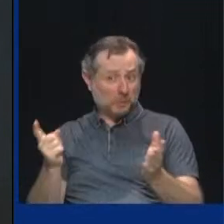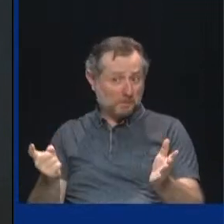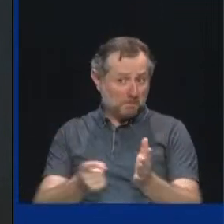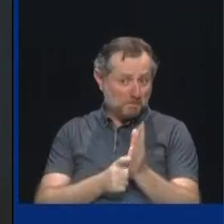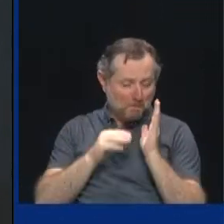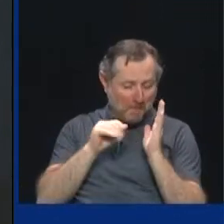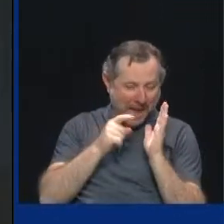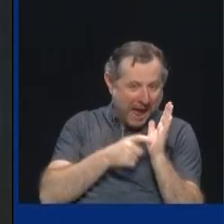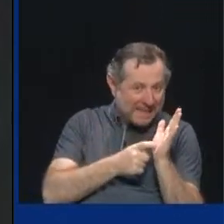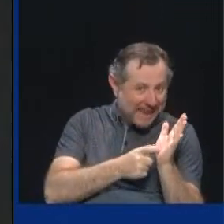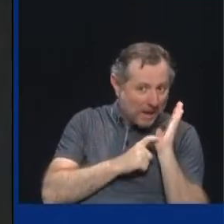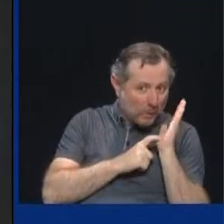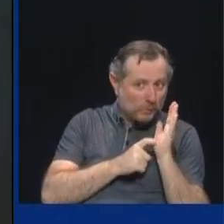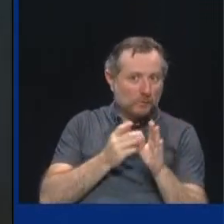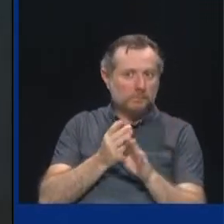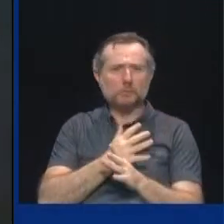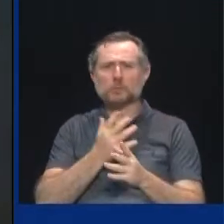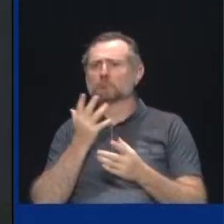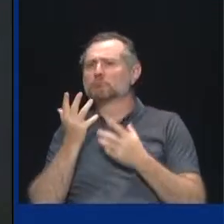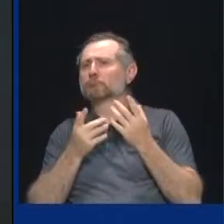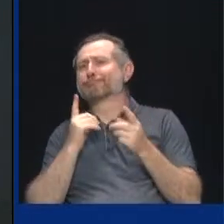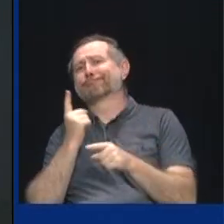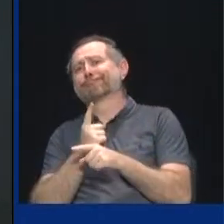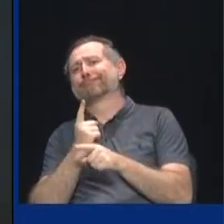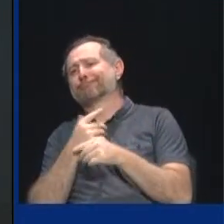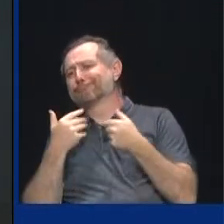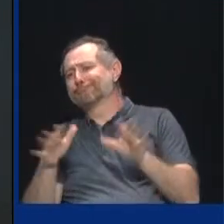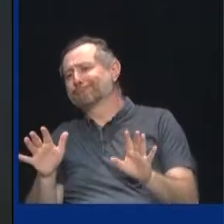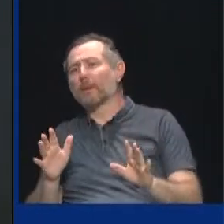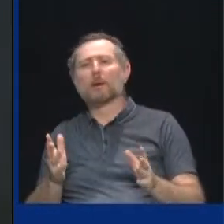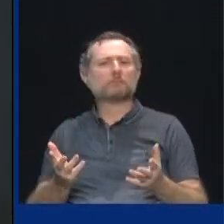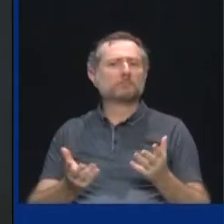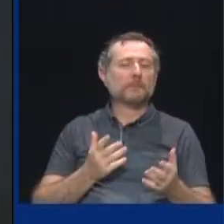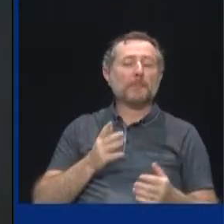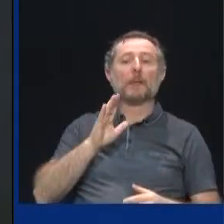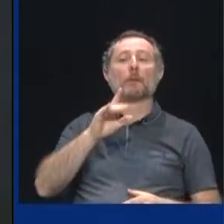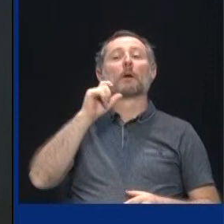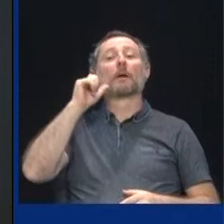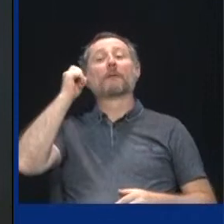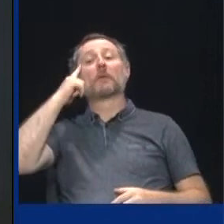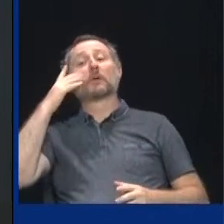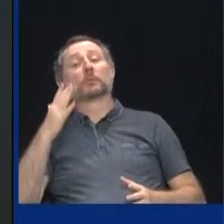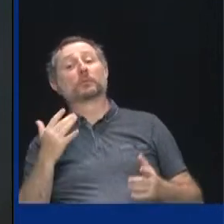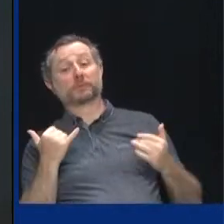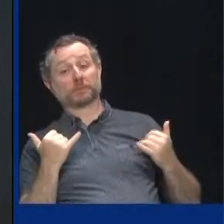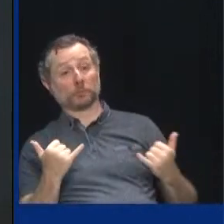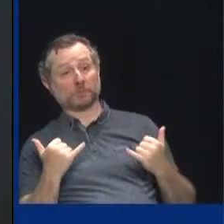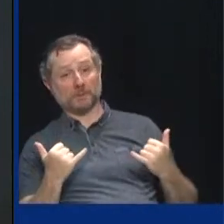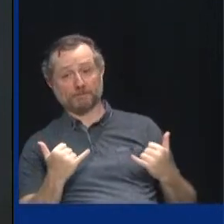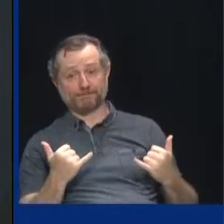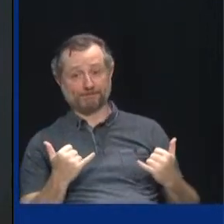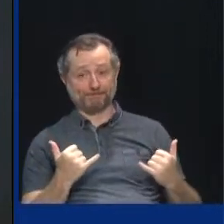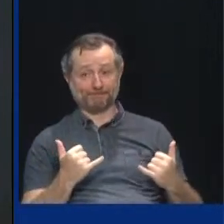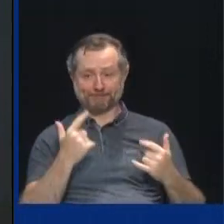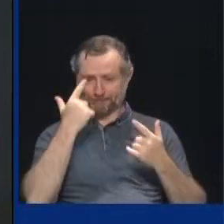for all employees? Juliet, right now these are decisions that are left to the